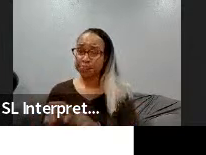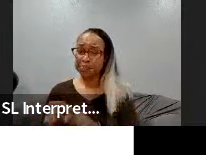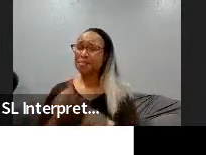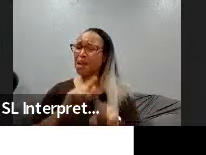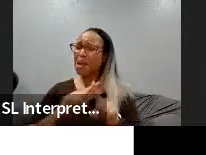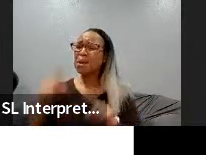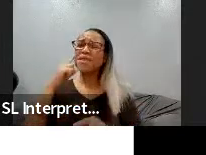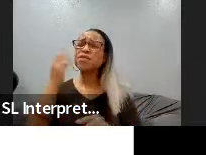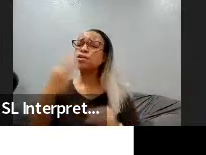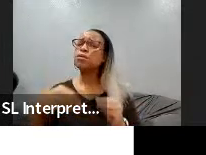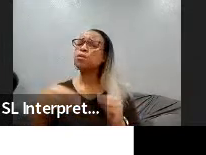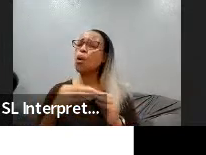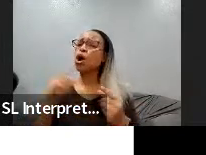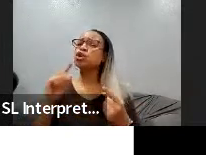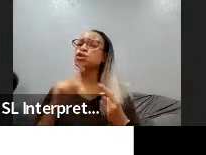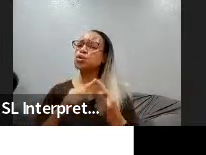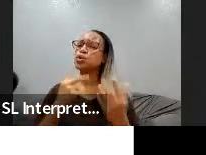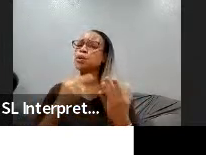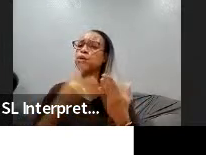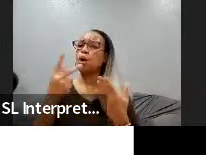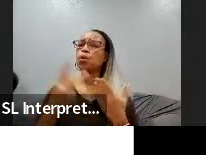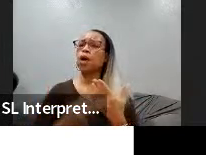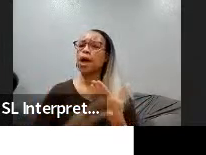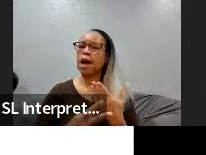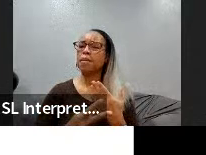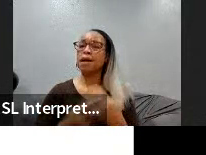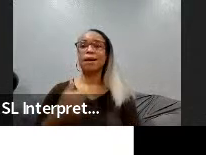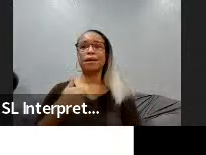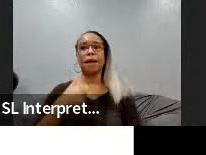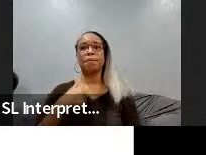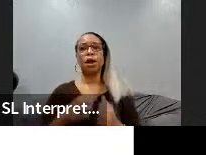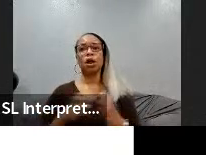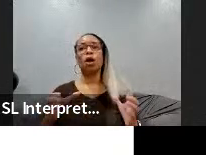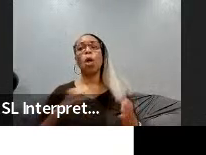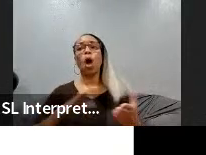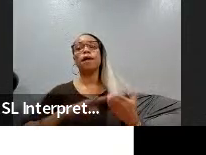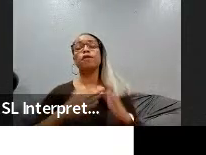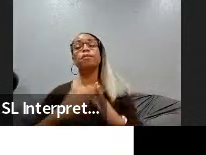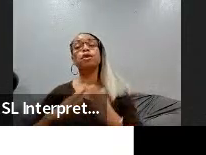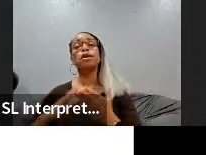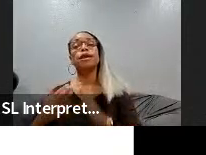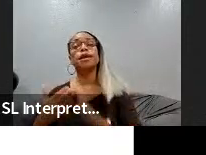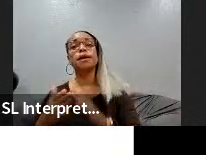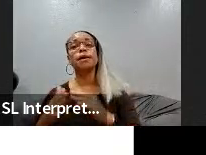to this program, having been on a lot of community